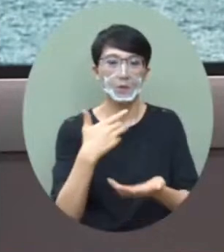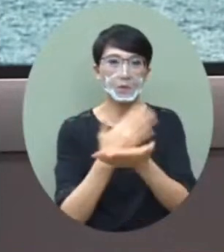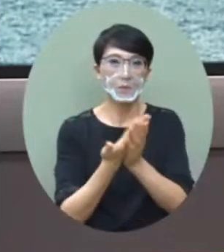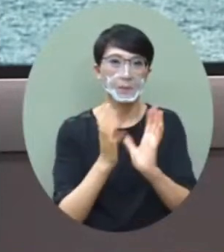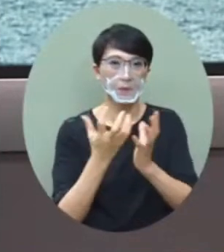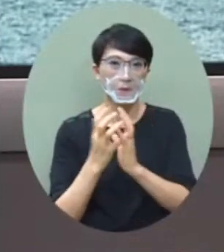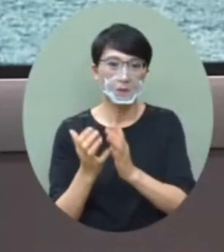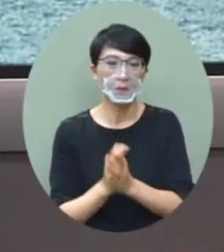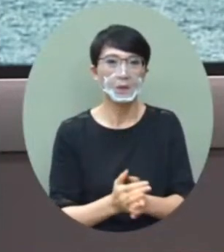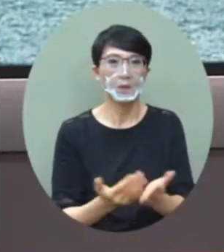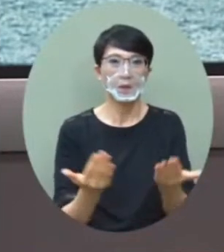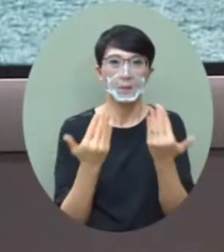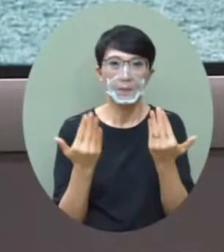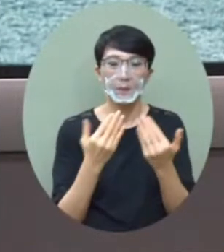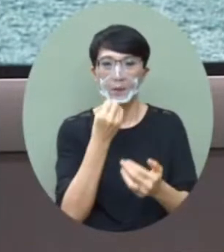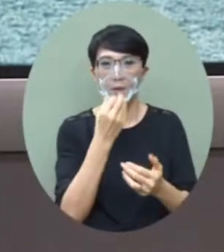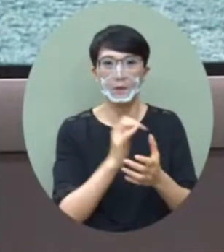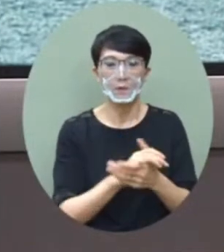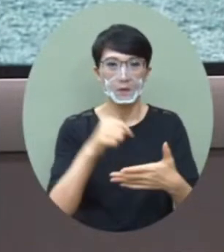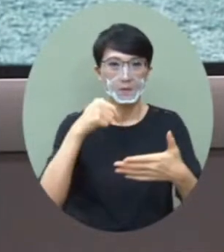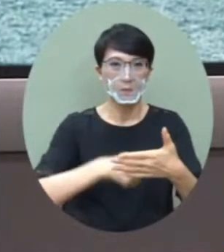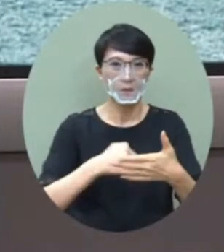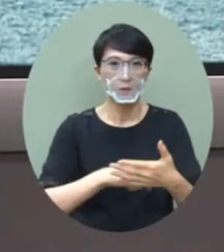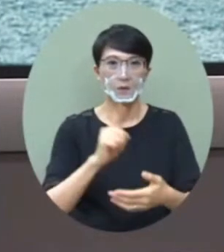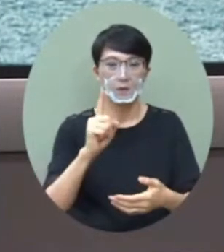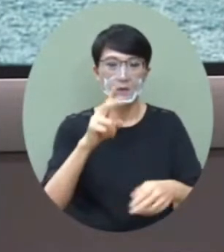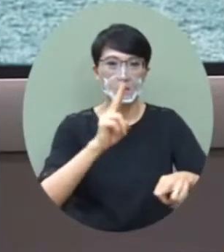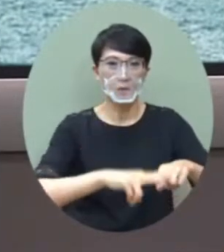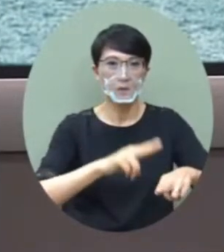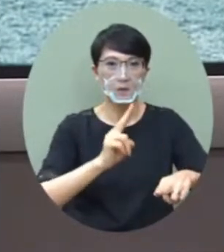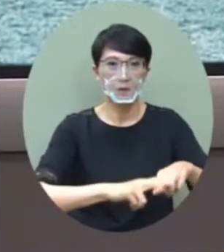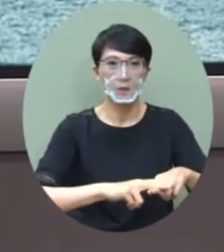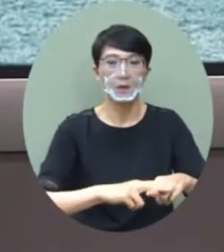because of the epidemic, we are grateful to many